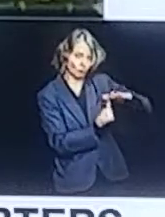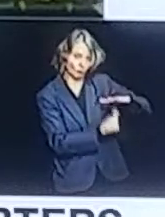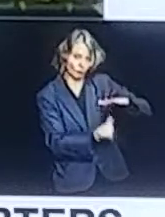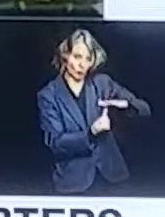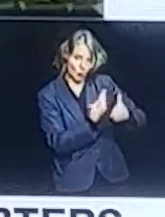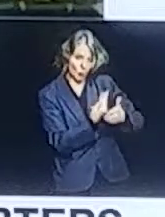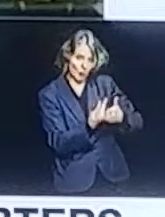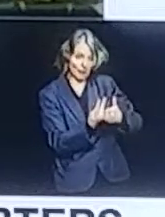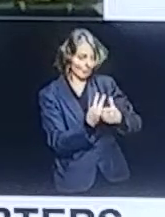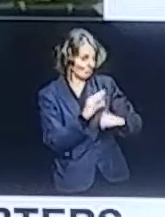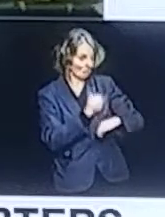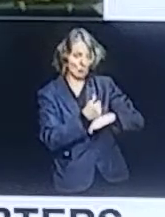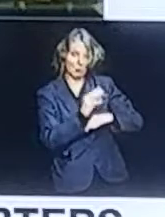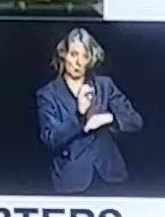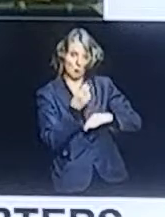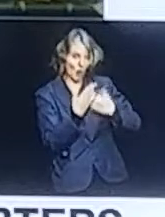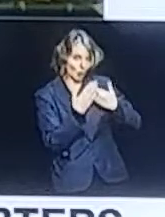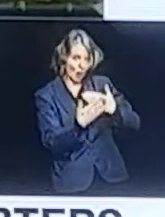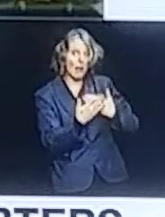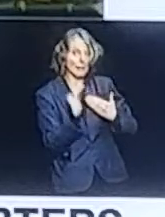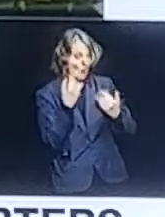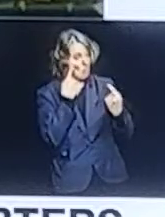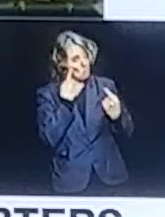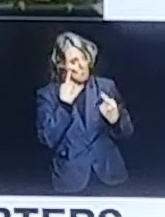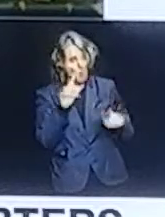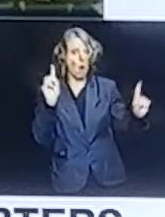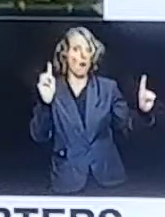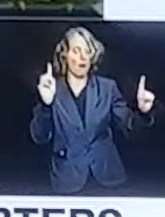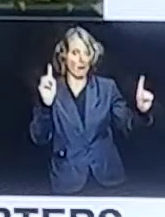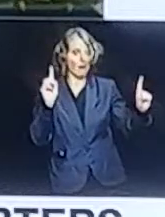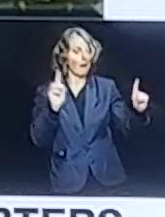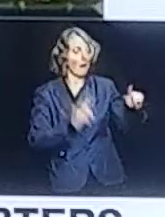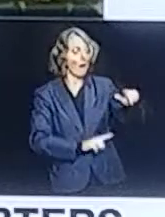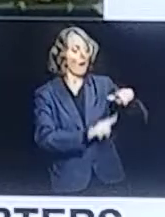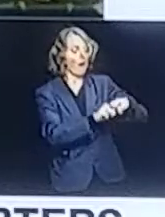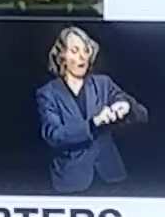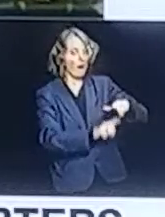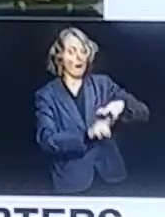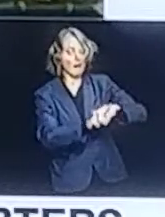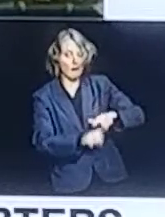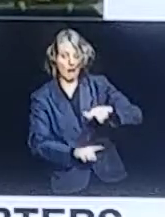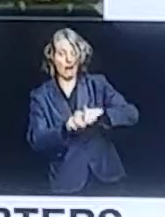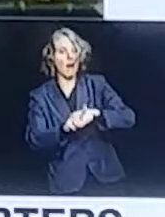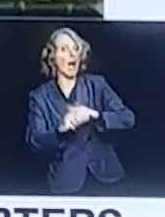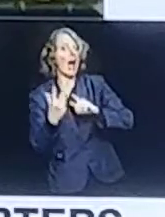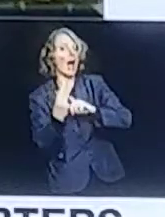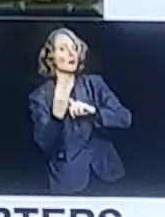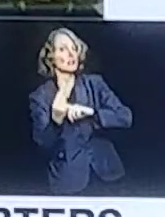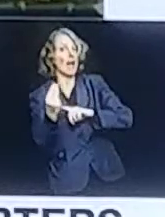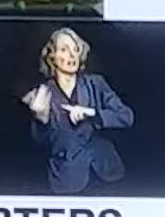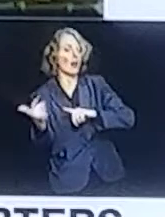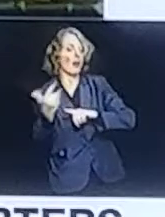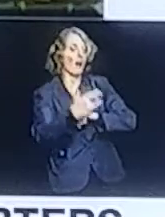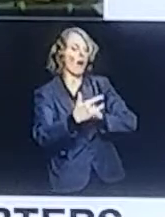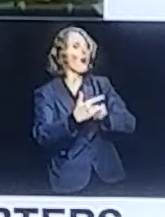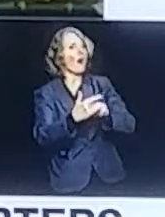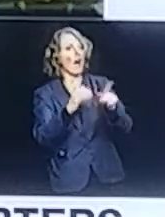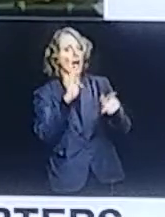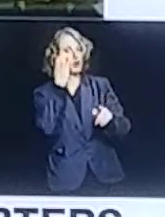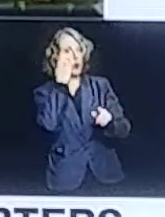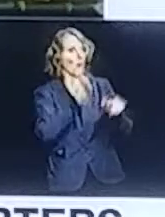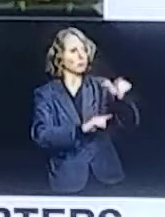been extraordinarily effective, even as we've seen cases rise from external transition throughout Europe